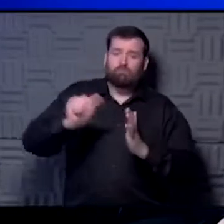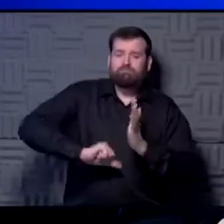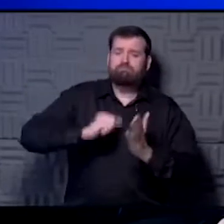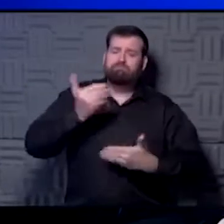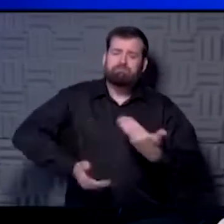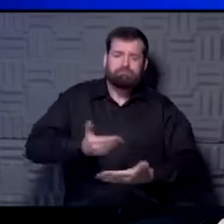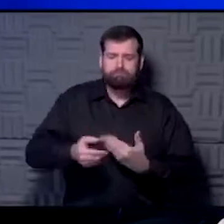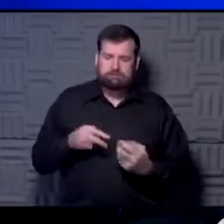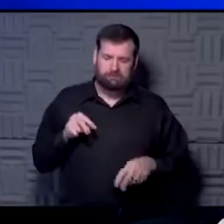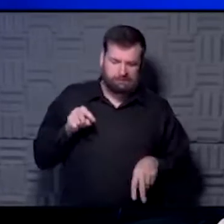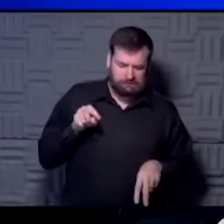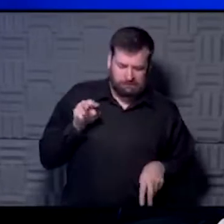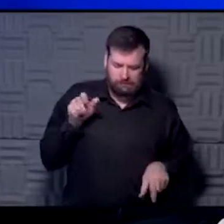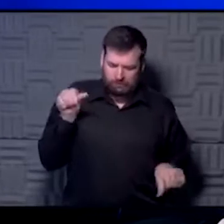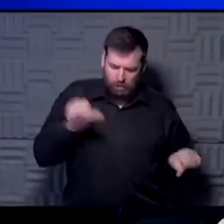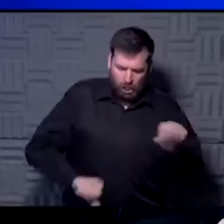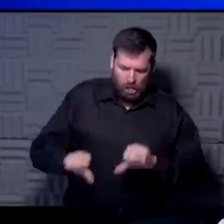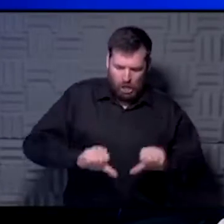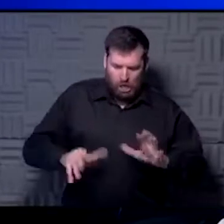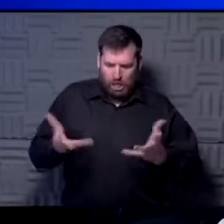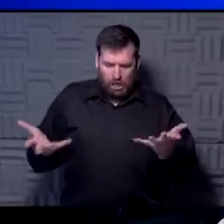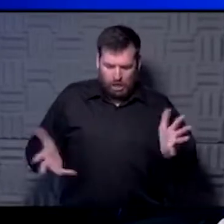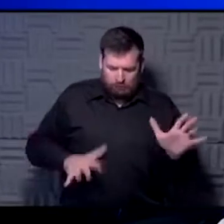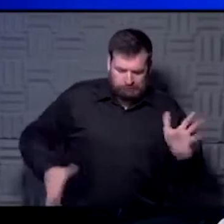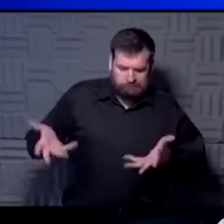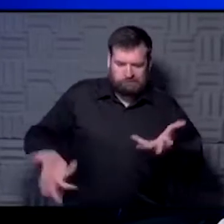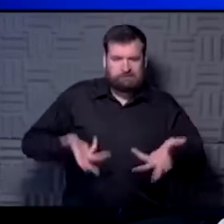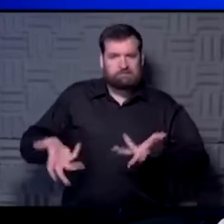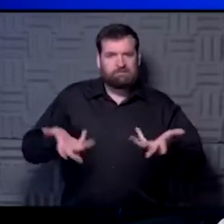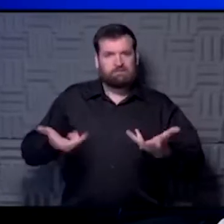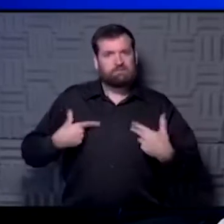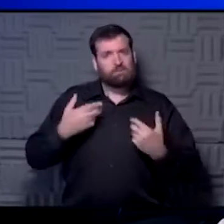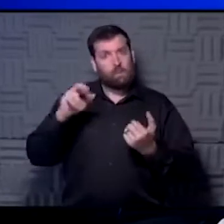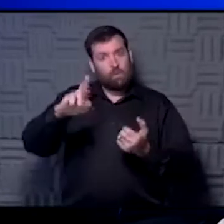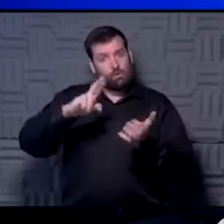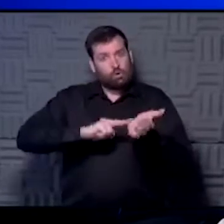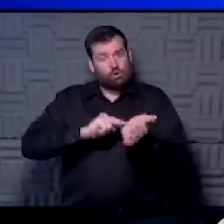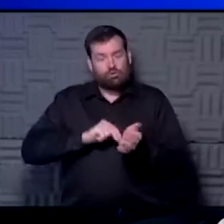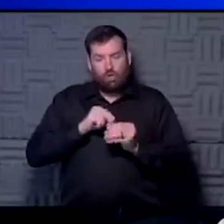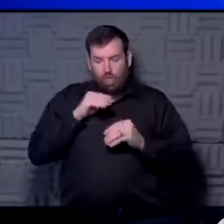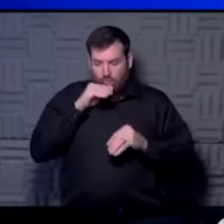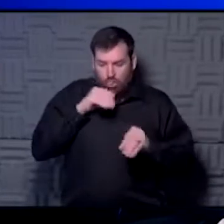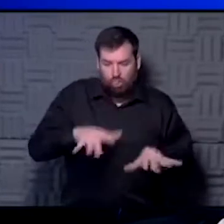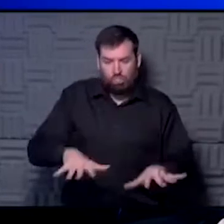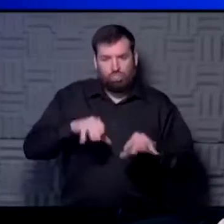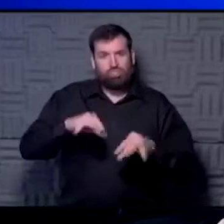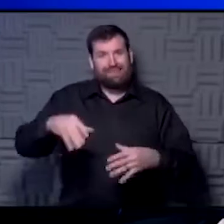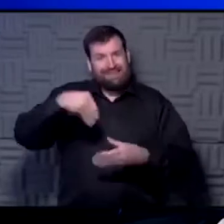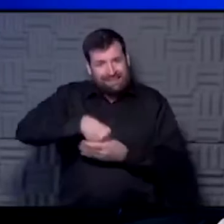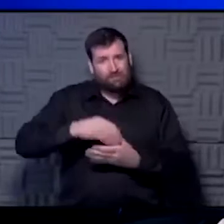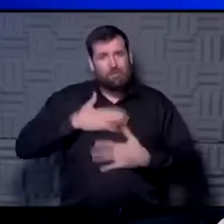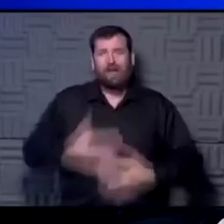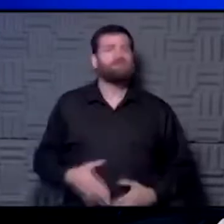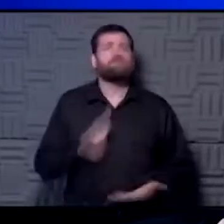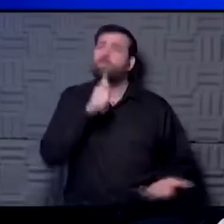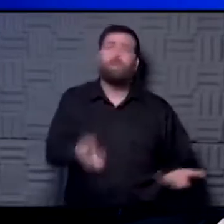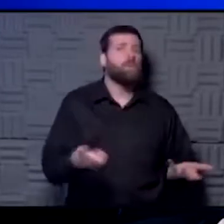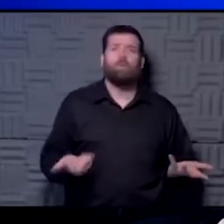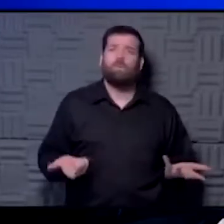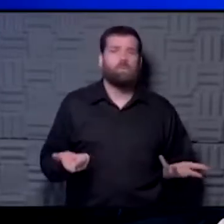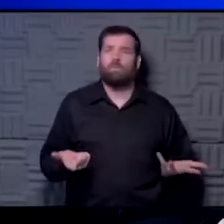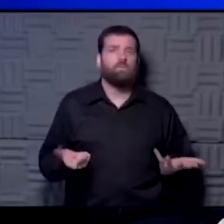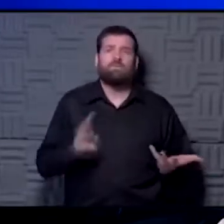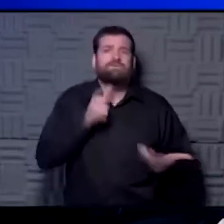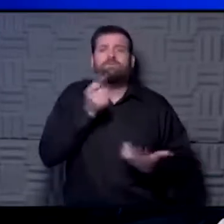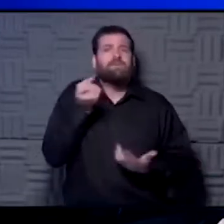on you, standing over you, or the nurse, or anybody else in the operating room standing over you, breathing on your wound and inside your body. That just doesn't make